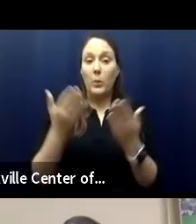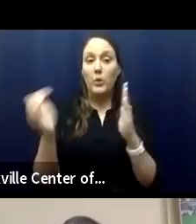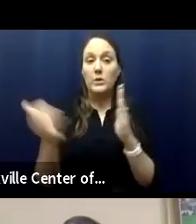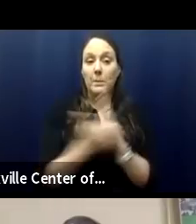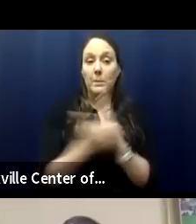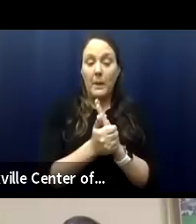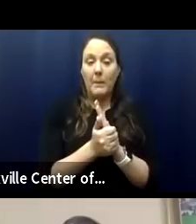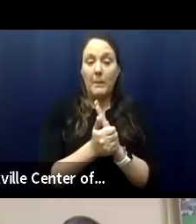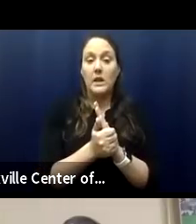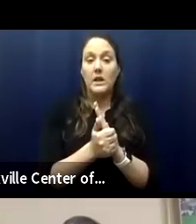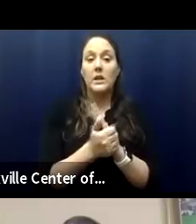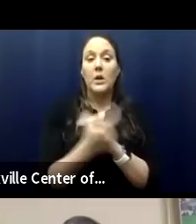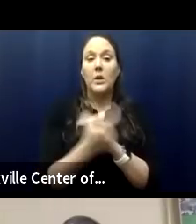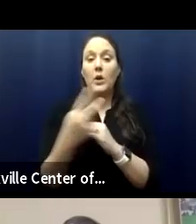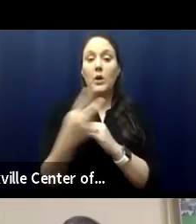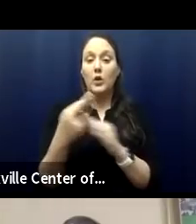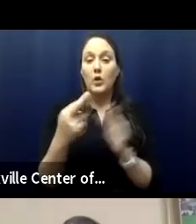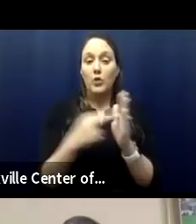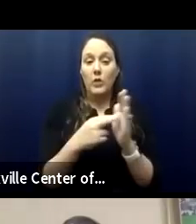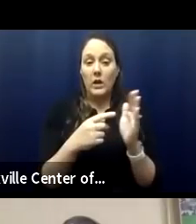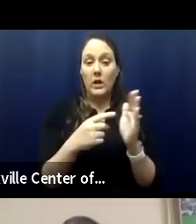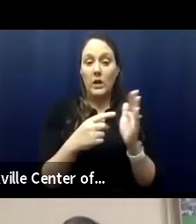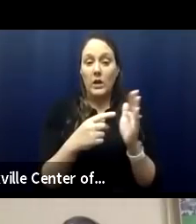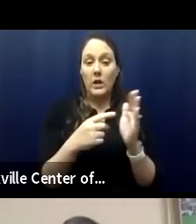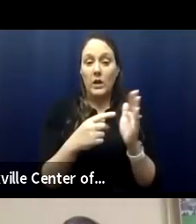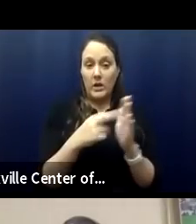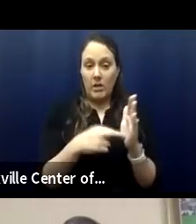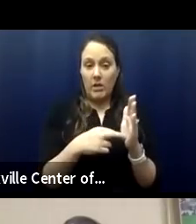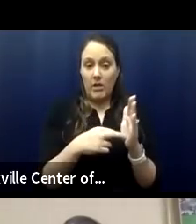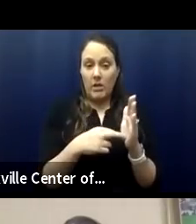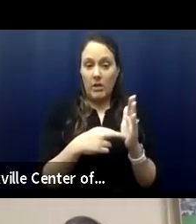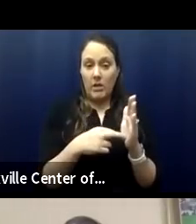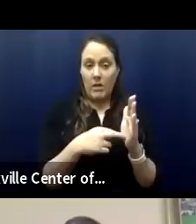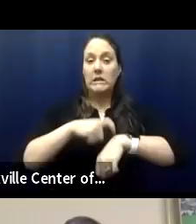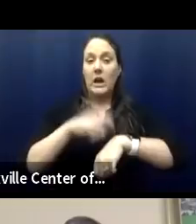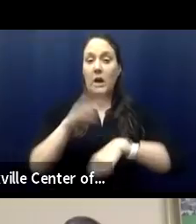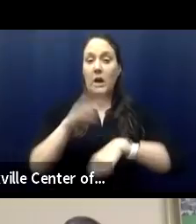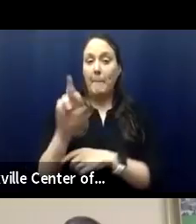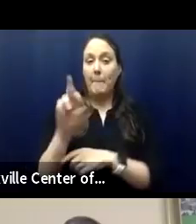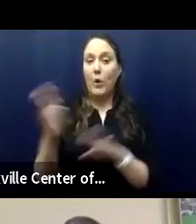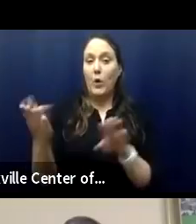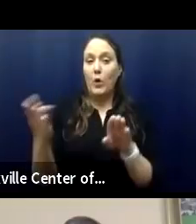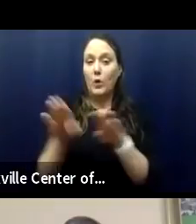that regulation about timing of bar closures or difference. And so